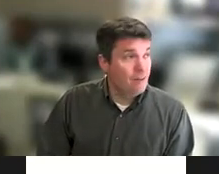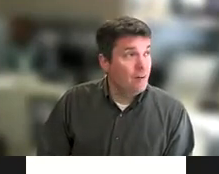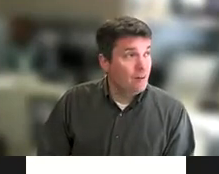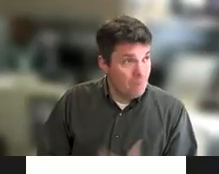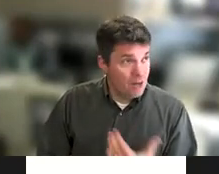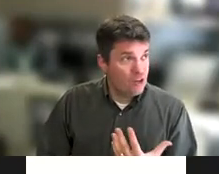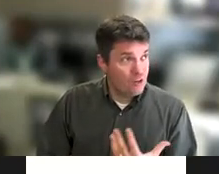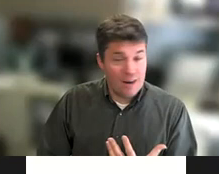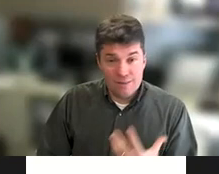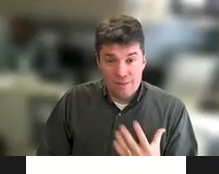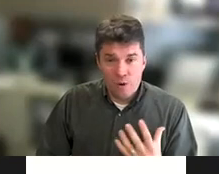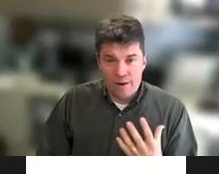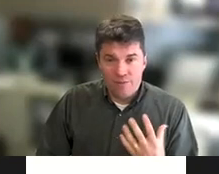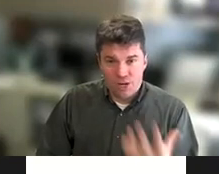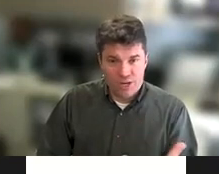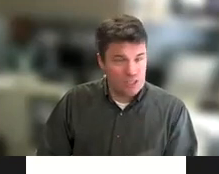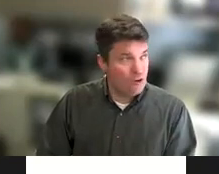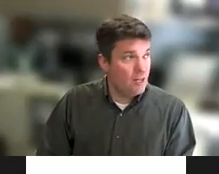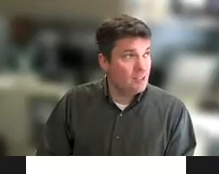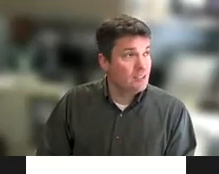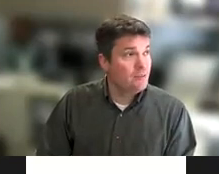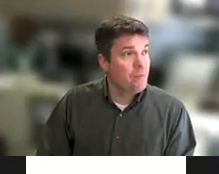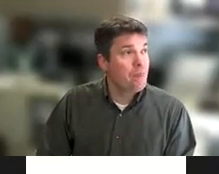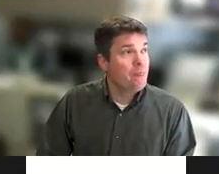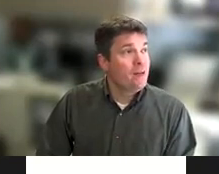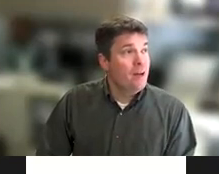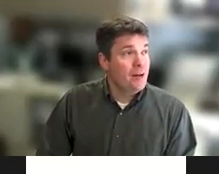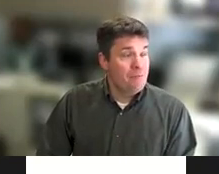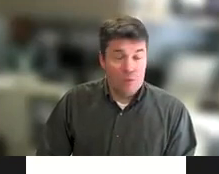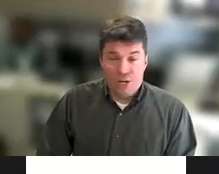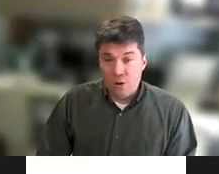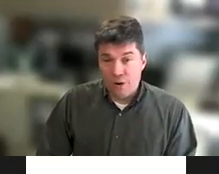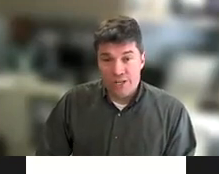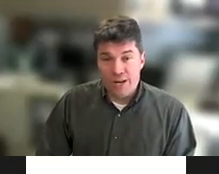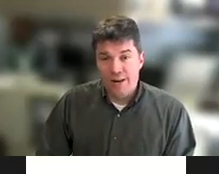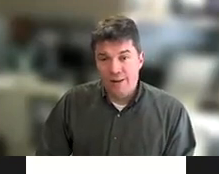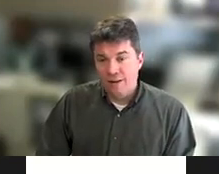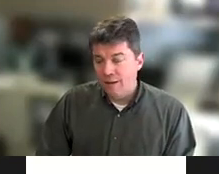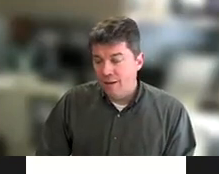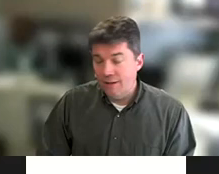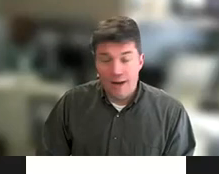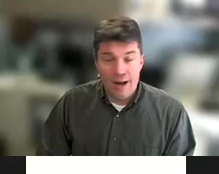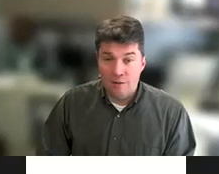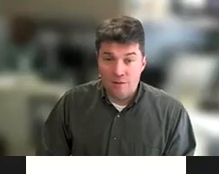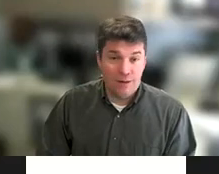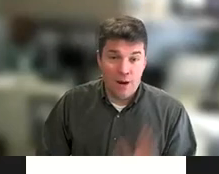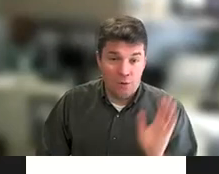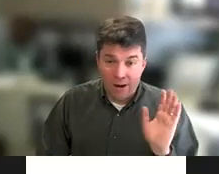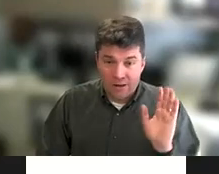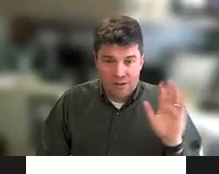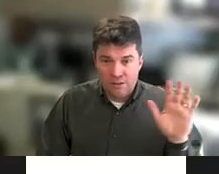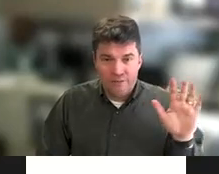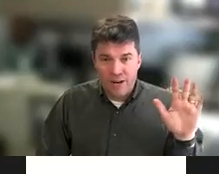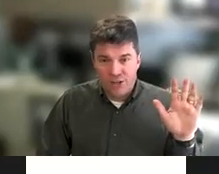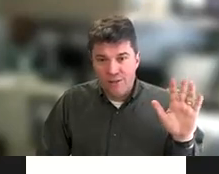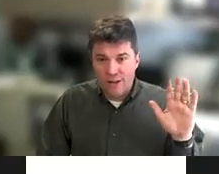be very effective in making sure that important information gets across. Admit when you don't understand. I